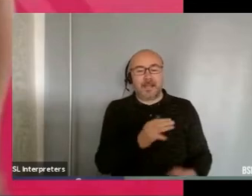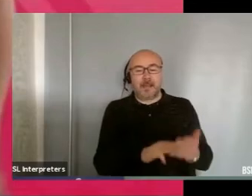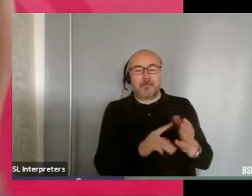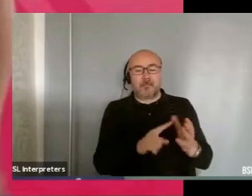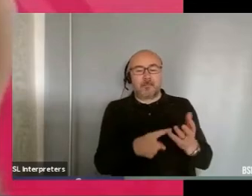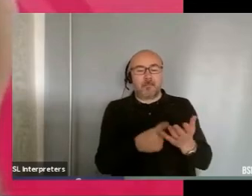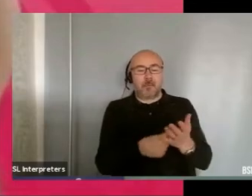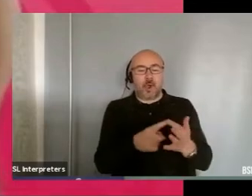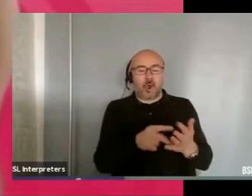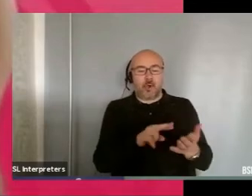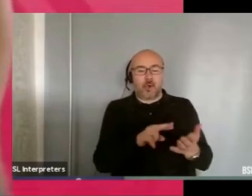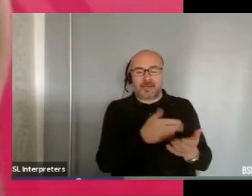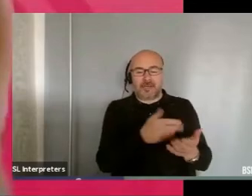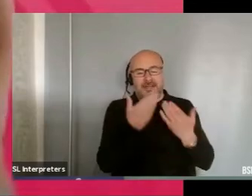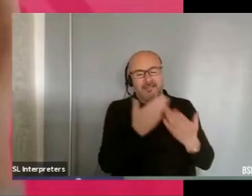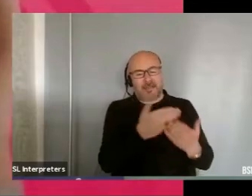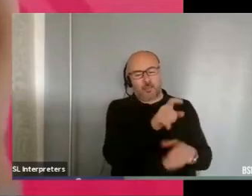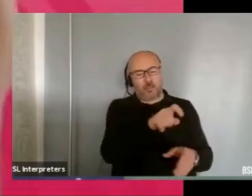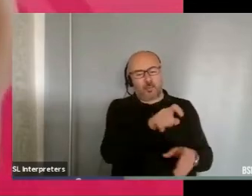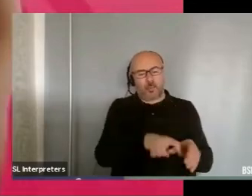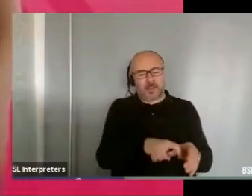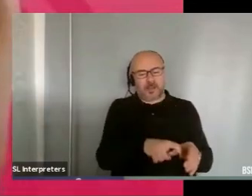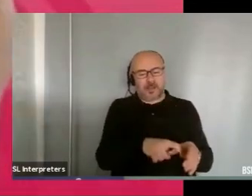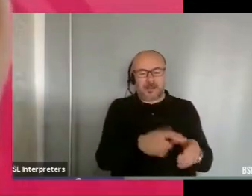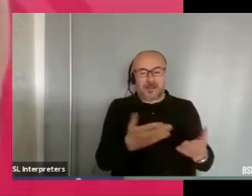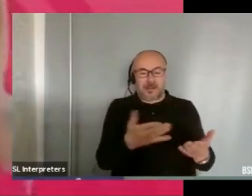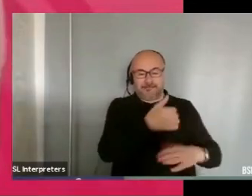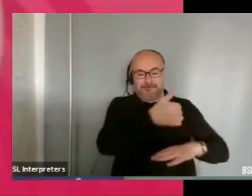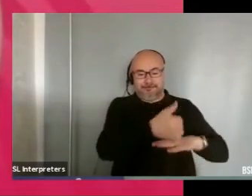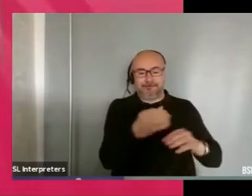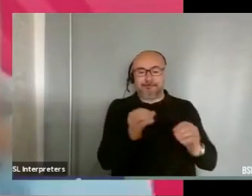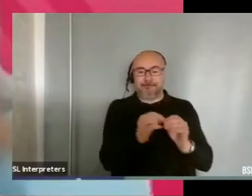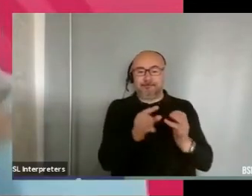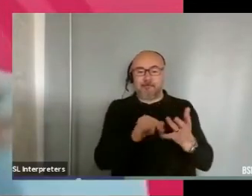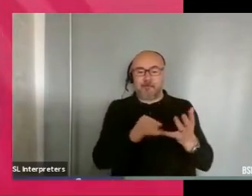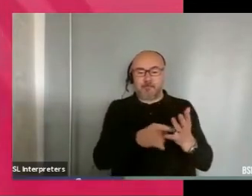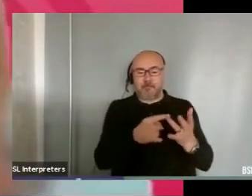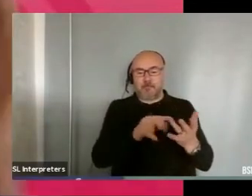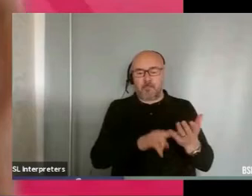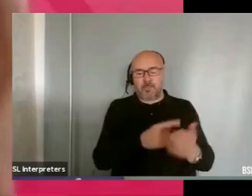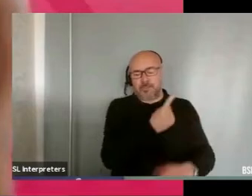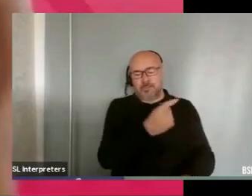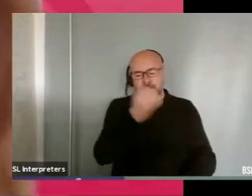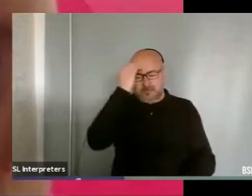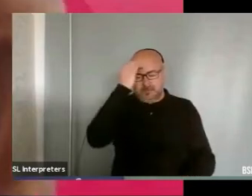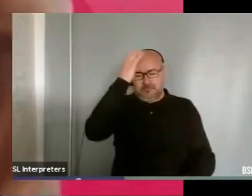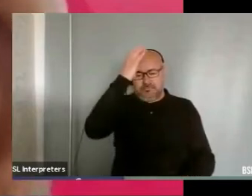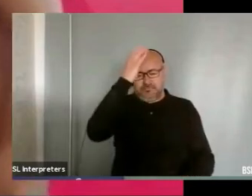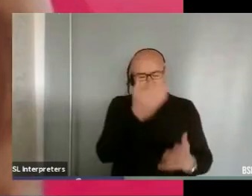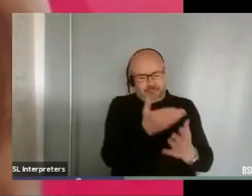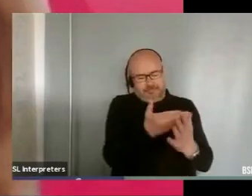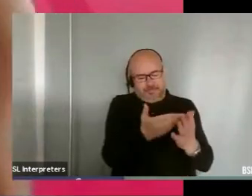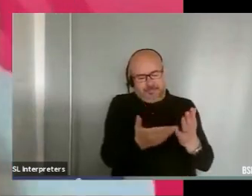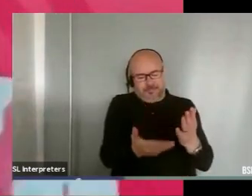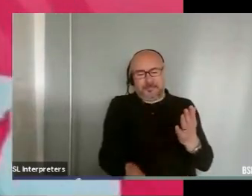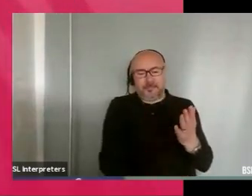from Boston. You know, we know that you bring expertise in such a huge range of areas, and you know, I'm